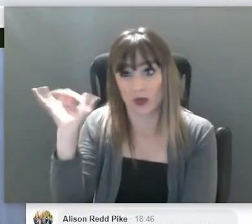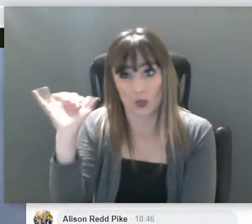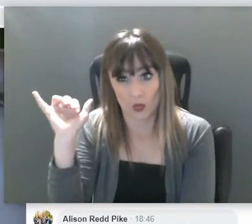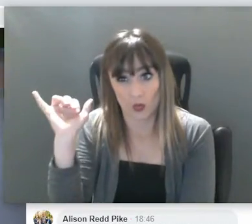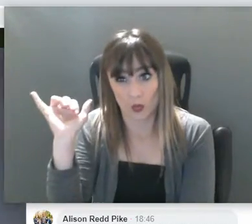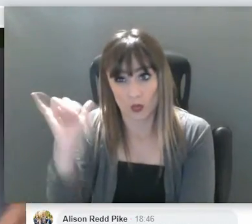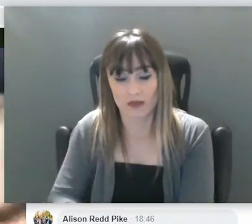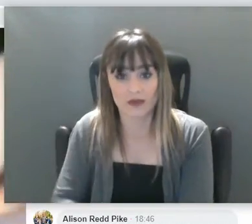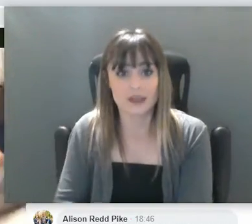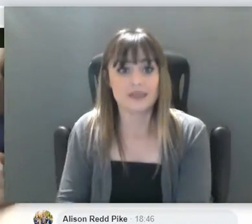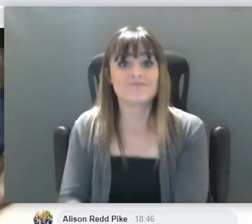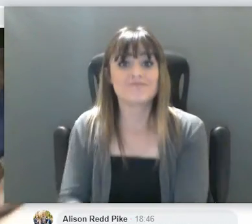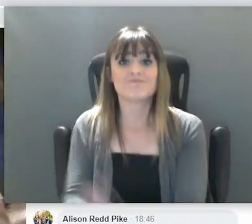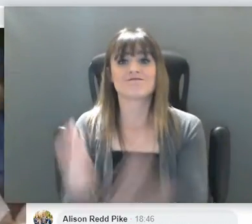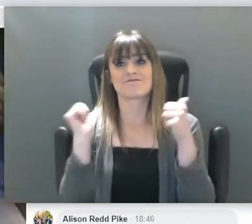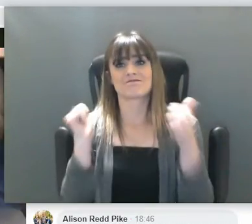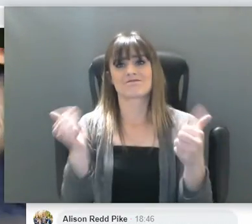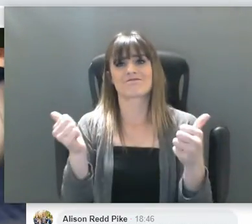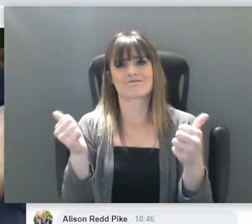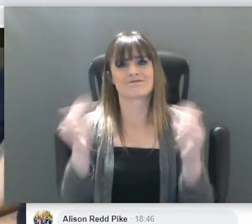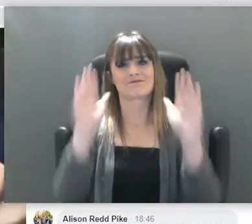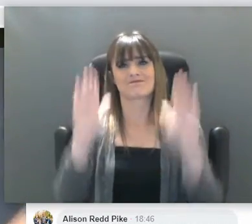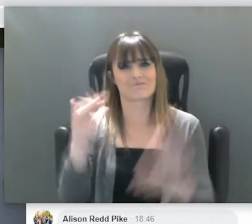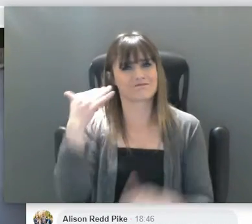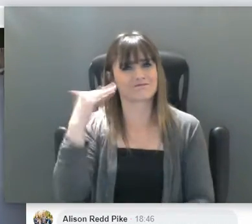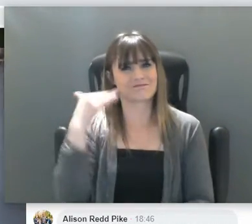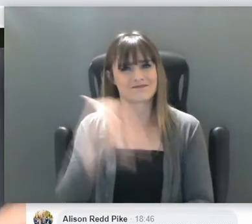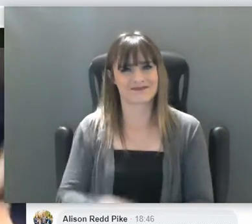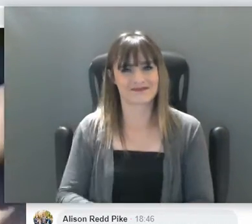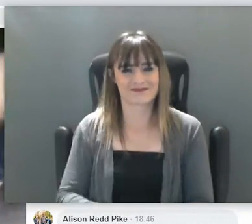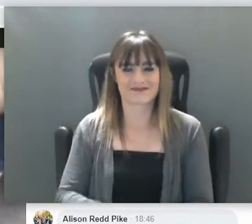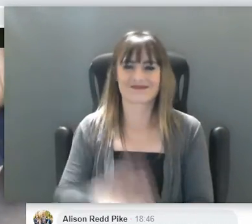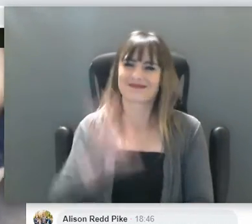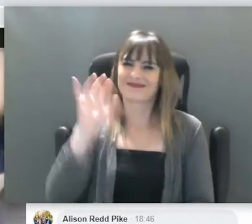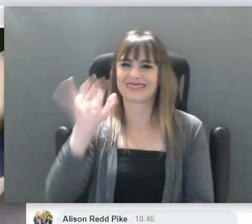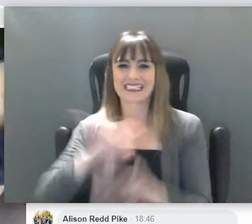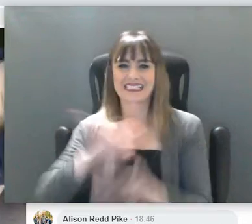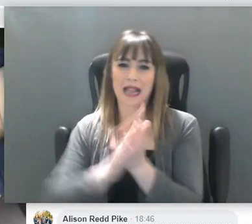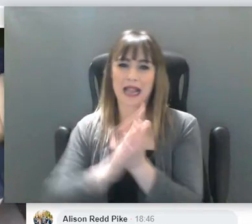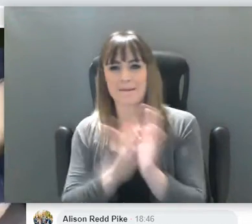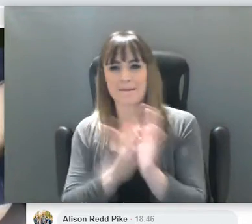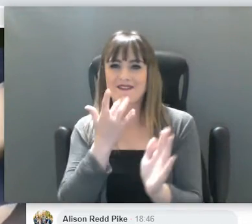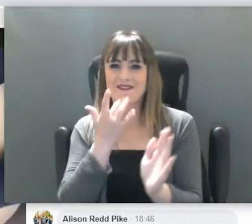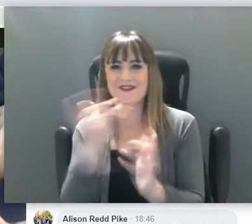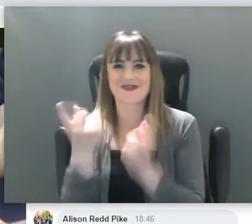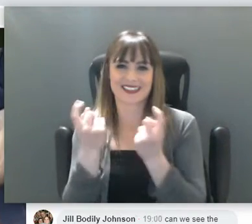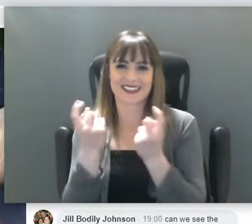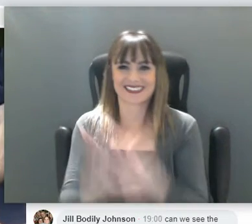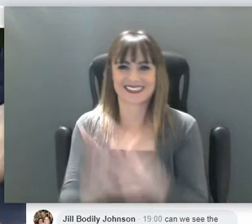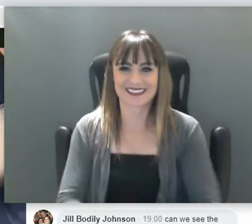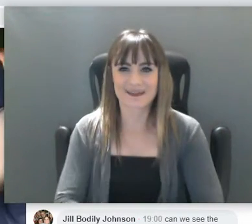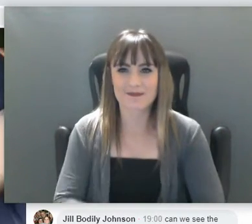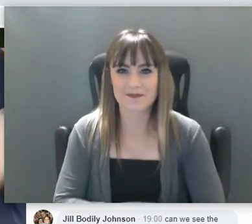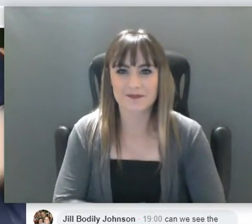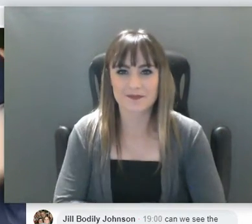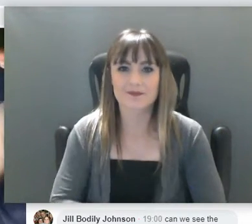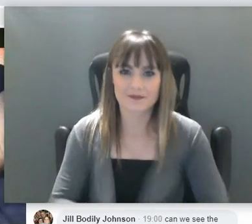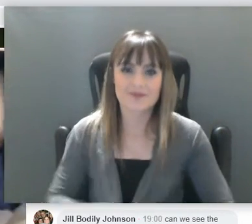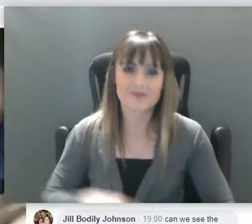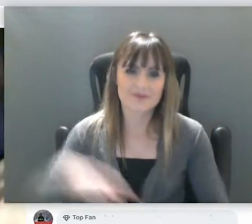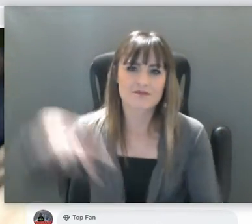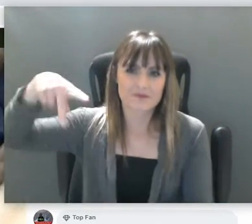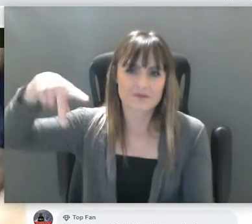Mel and Megan on their animal noises. It's become everybody's favorite Facebook field trip question. Pablo does look like